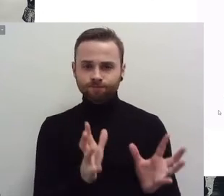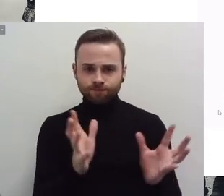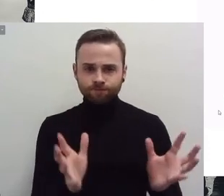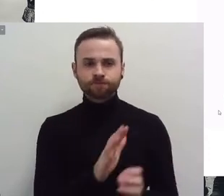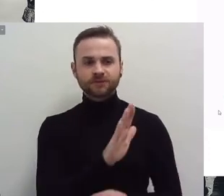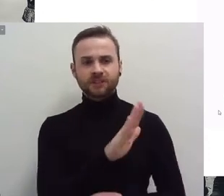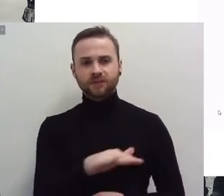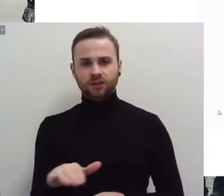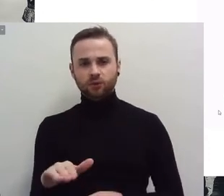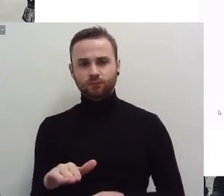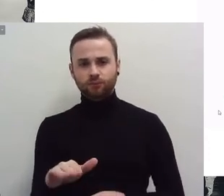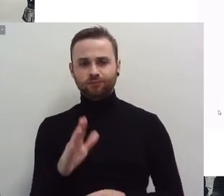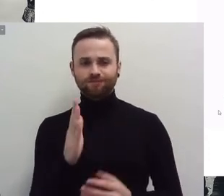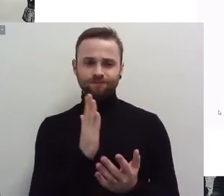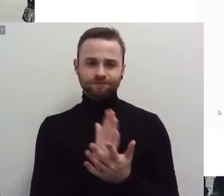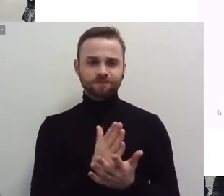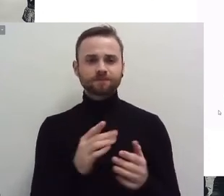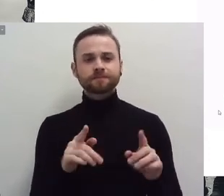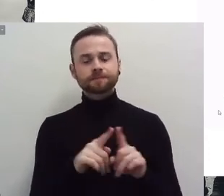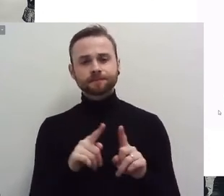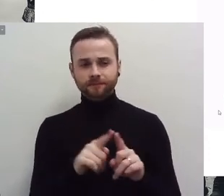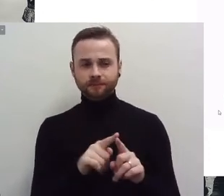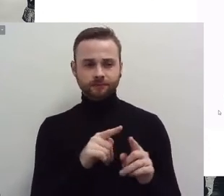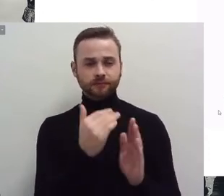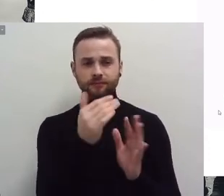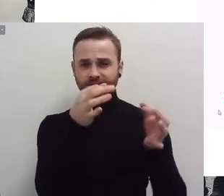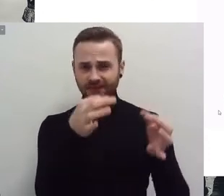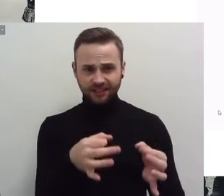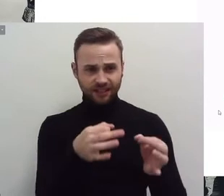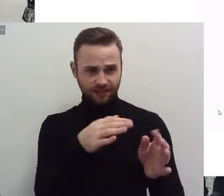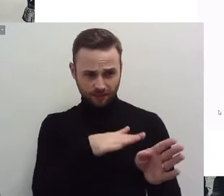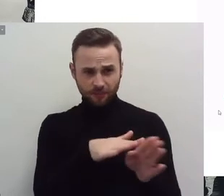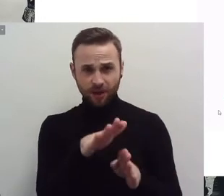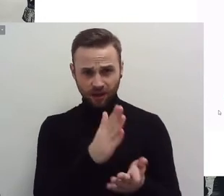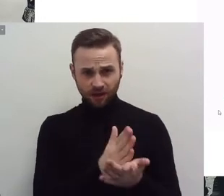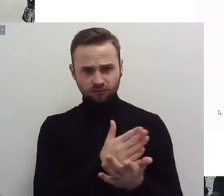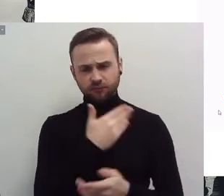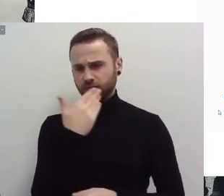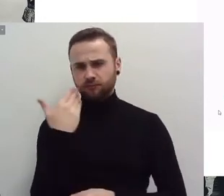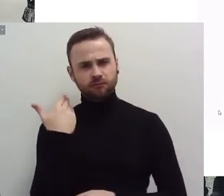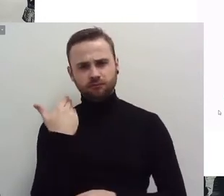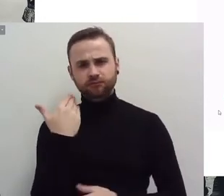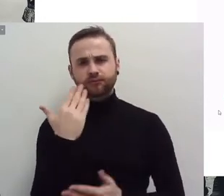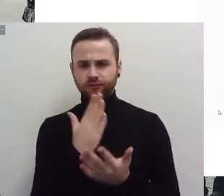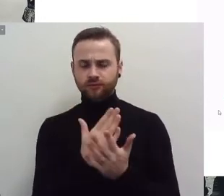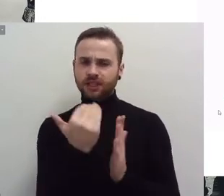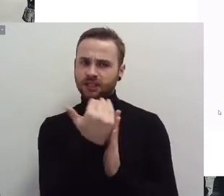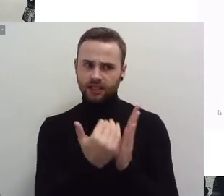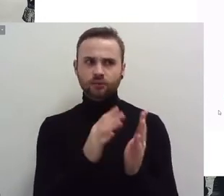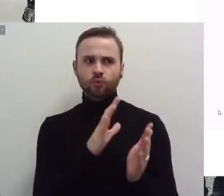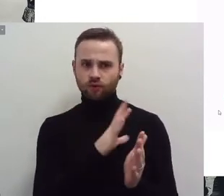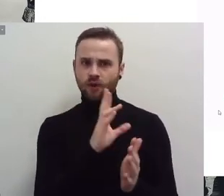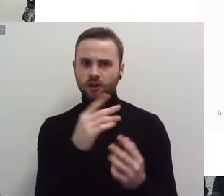So these are some of the concerns in the Finnish system at the moment, and these are some of the